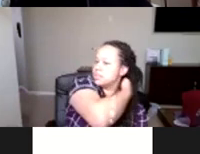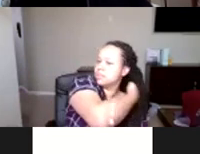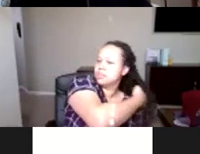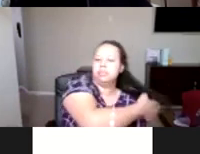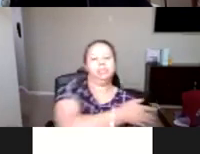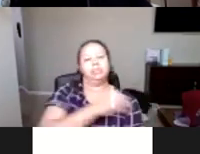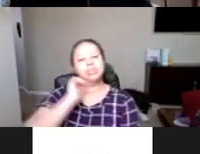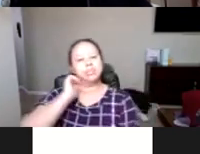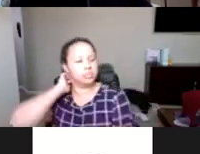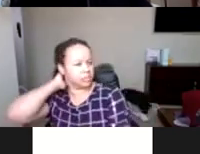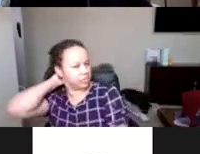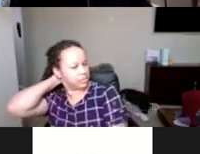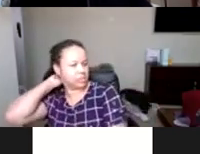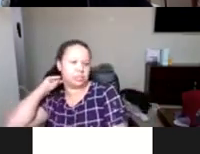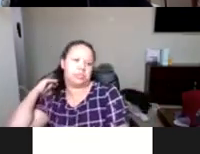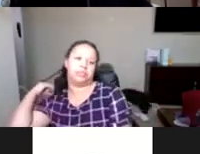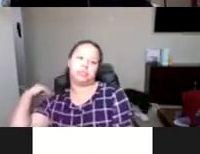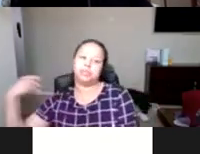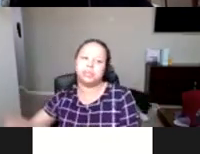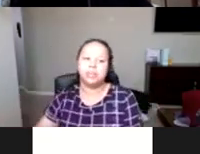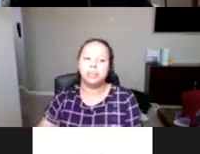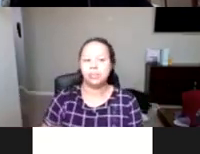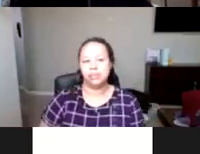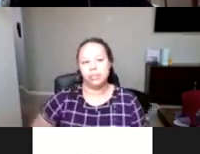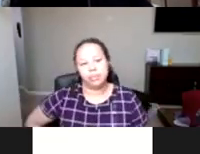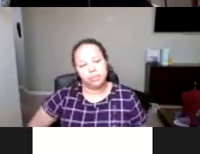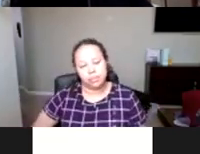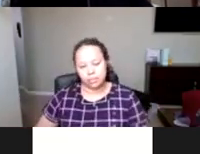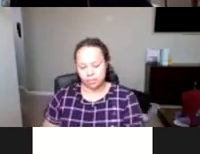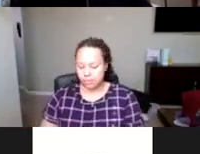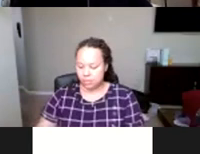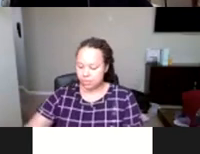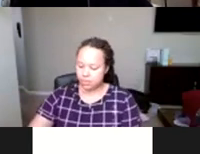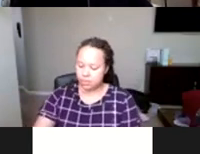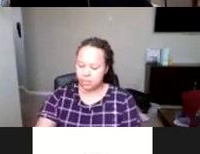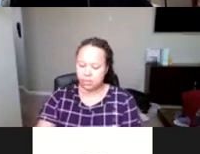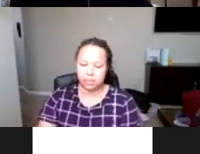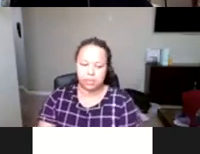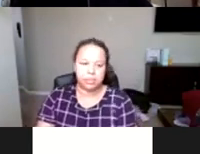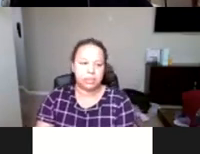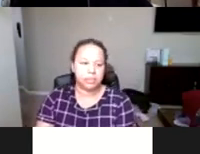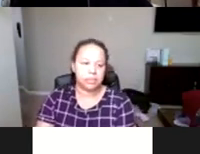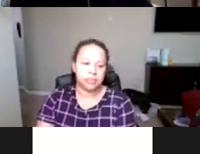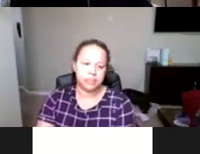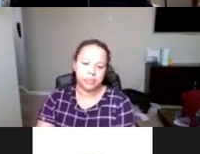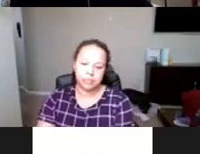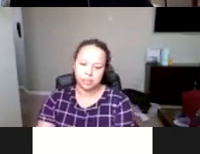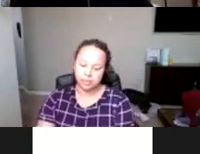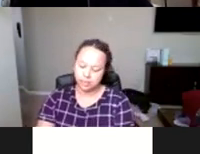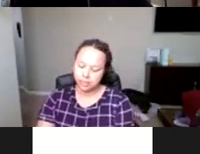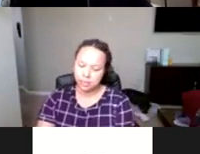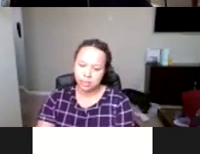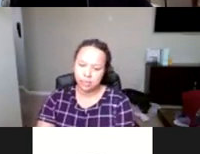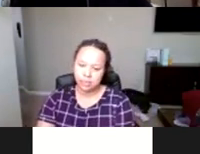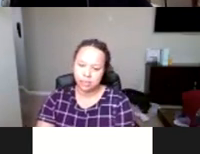contact, you know, as a helper and a healer in my community. And so I look forward to challenges every day of how to help